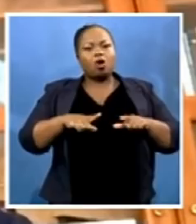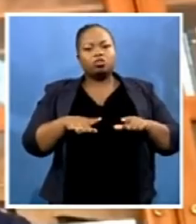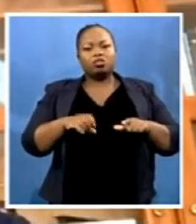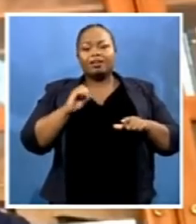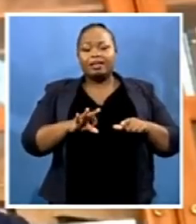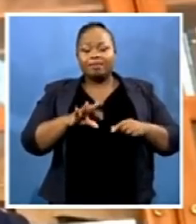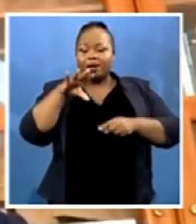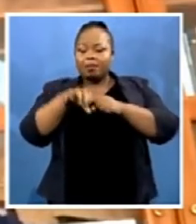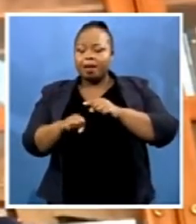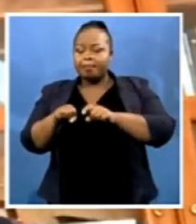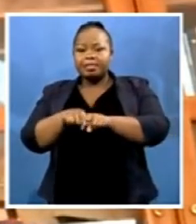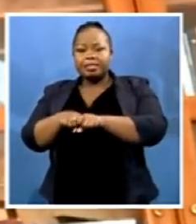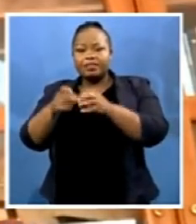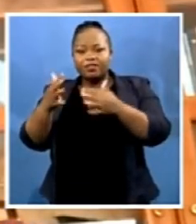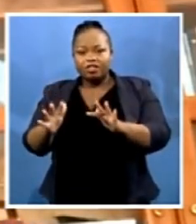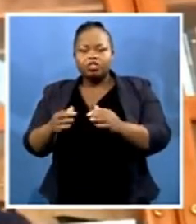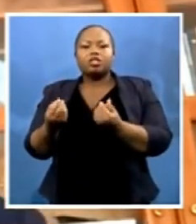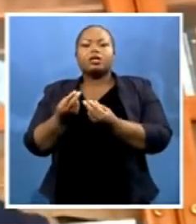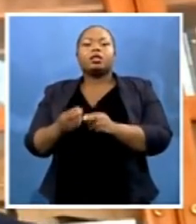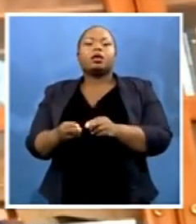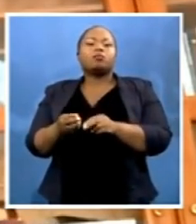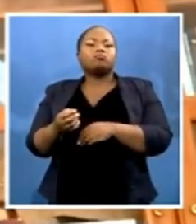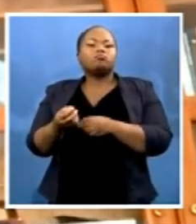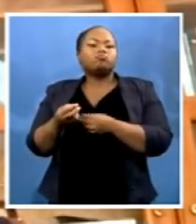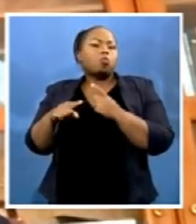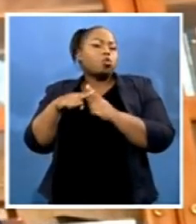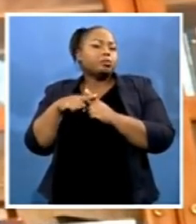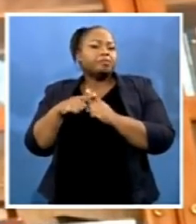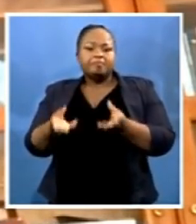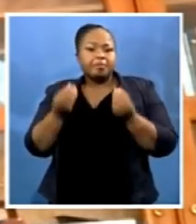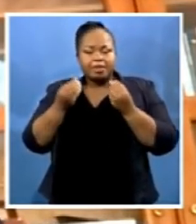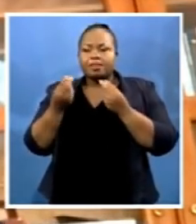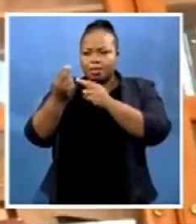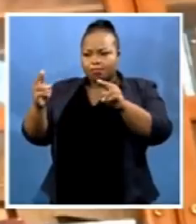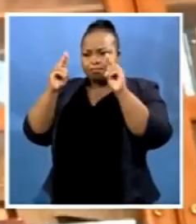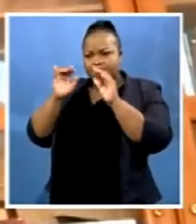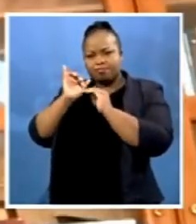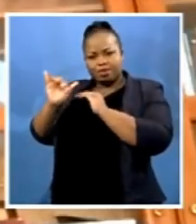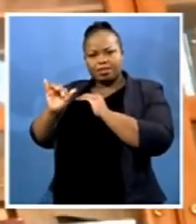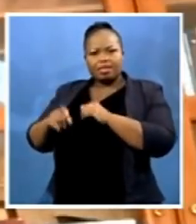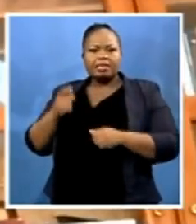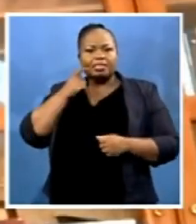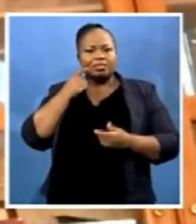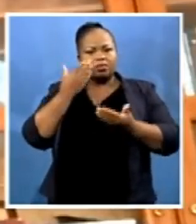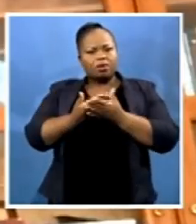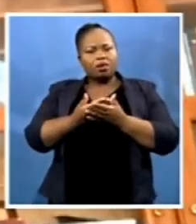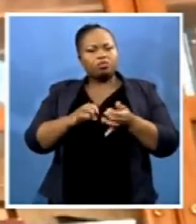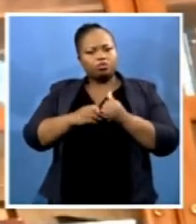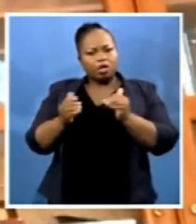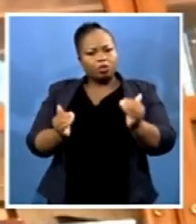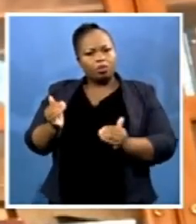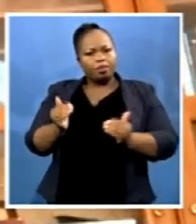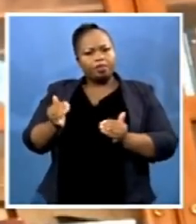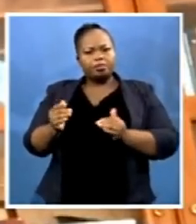be very helpful in reducing the numbers of people who will overwhelm our system. We also find that there are many people who are